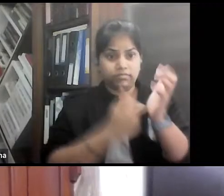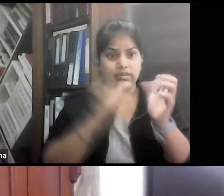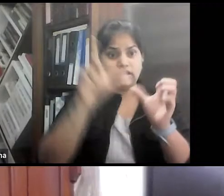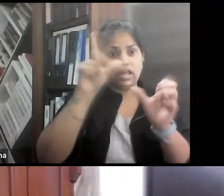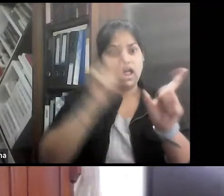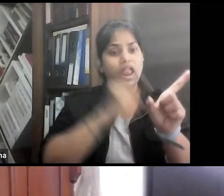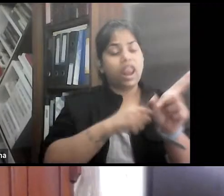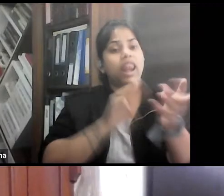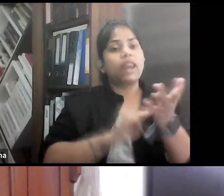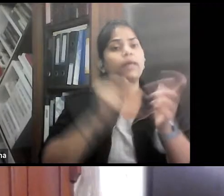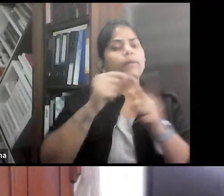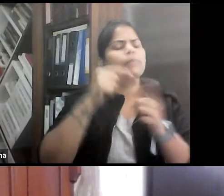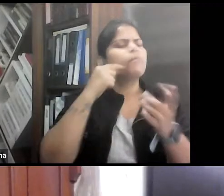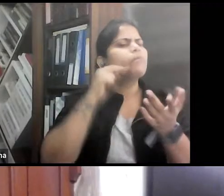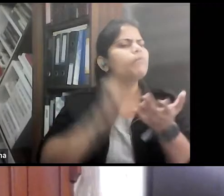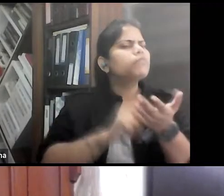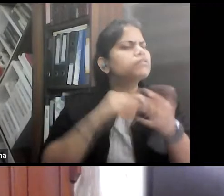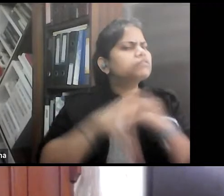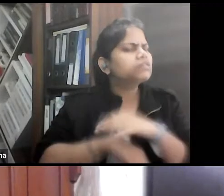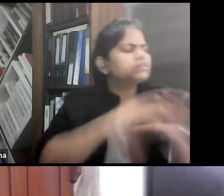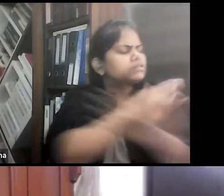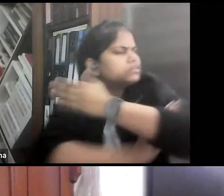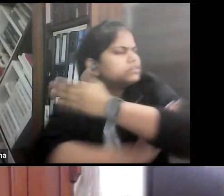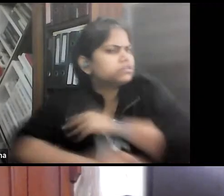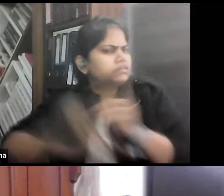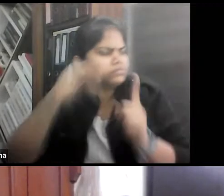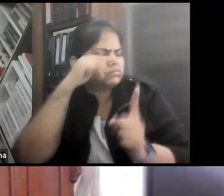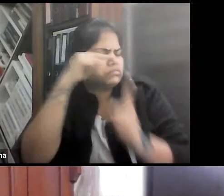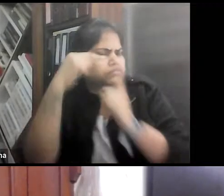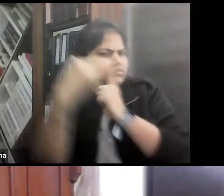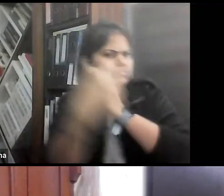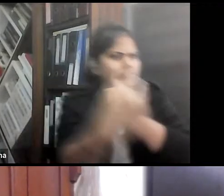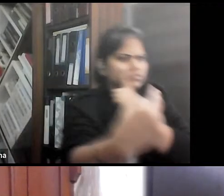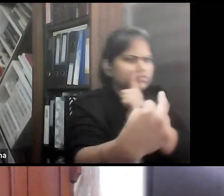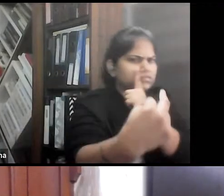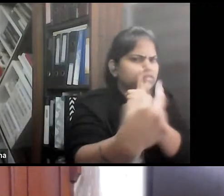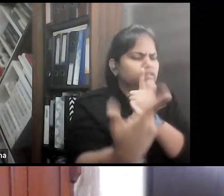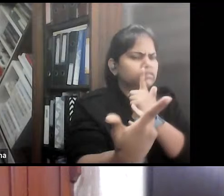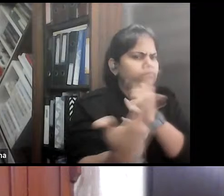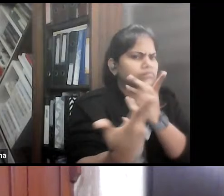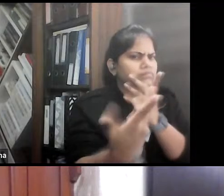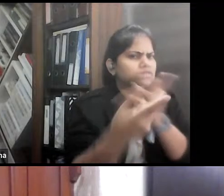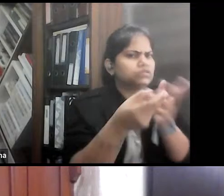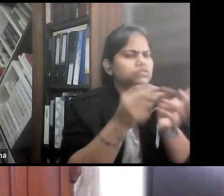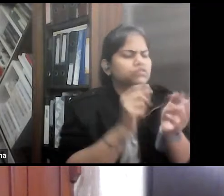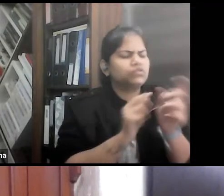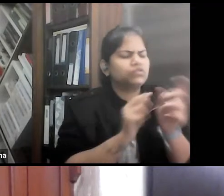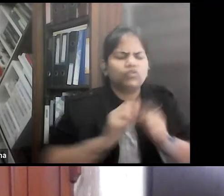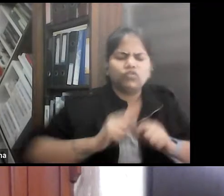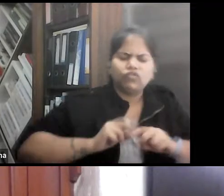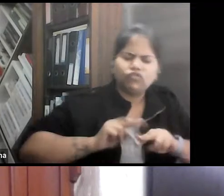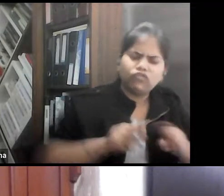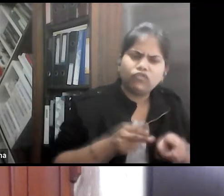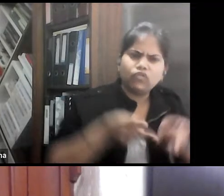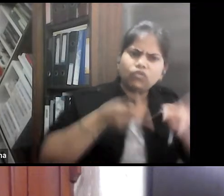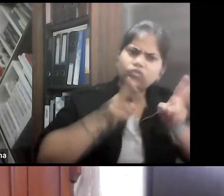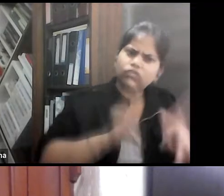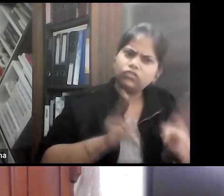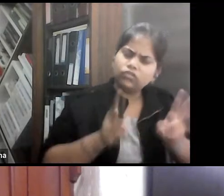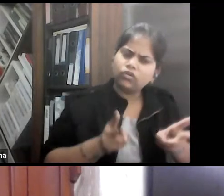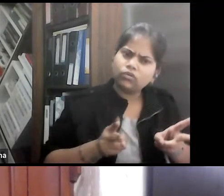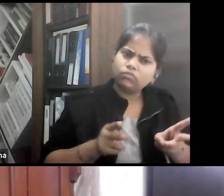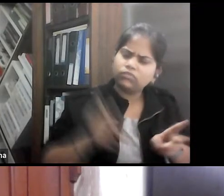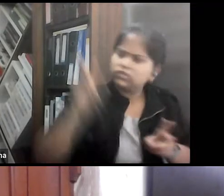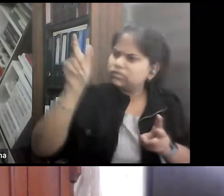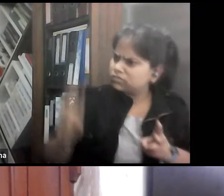viewed as a through a super normal lens, as somebody who is disabled